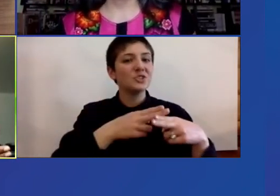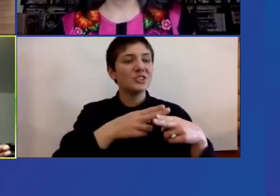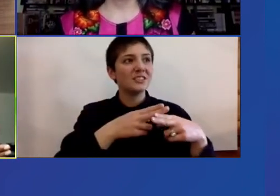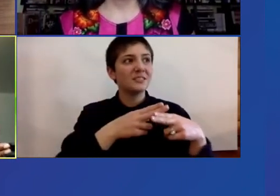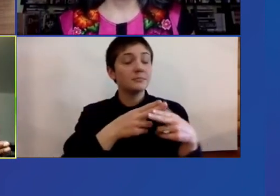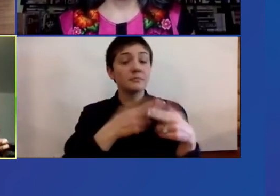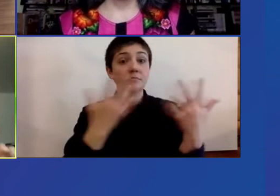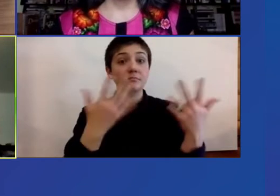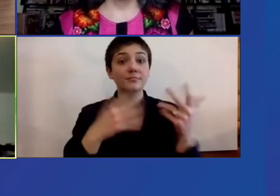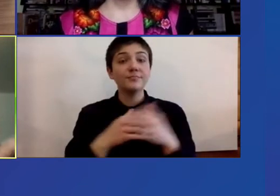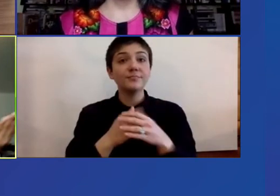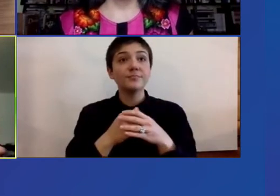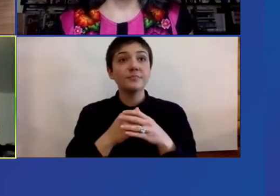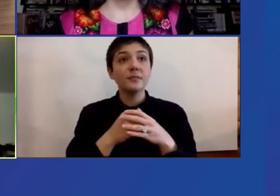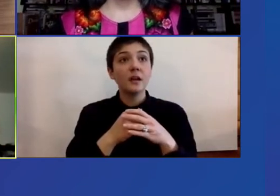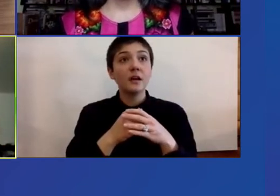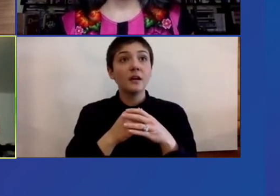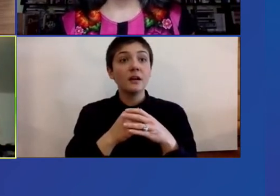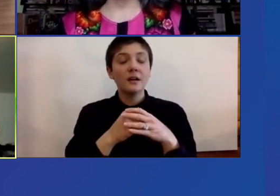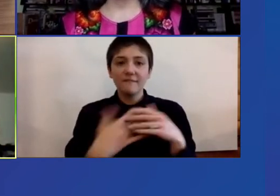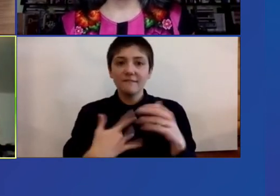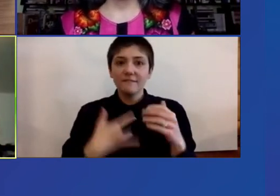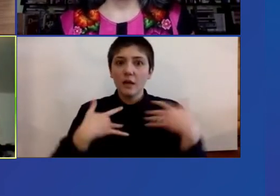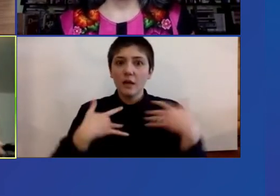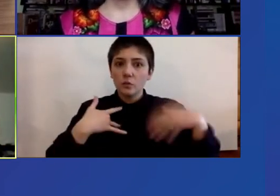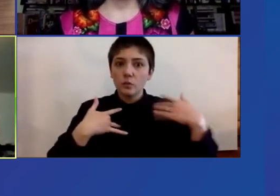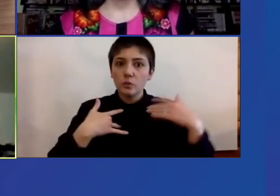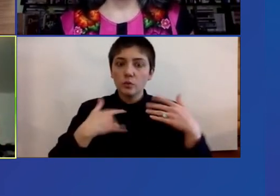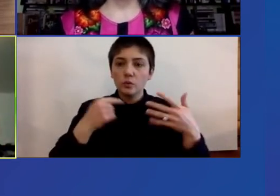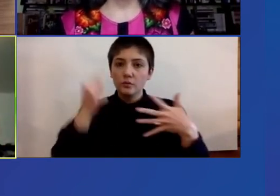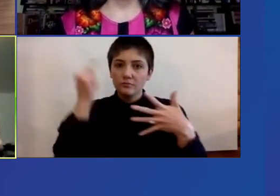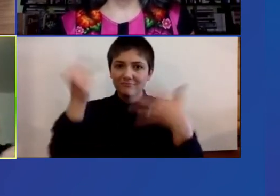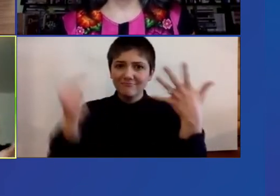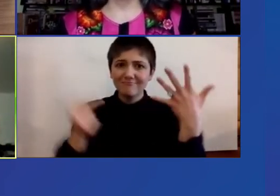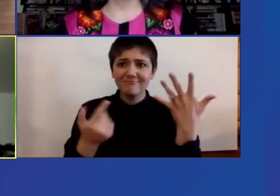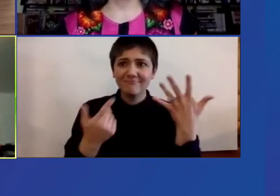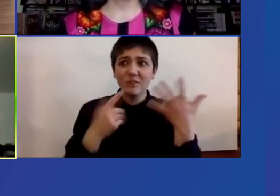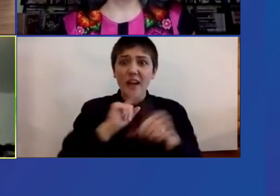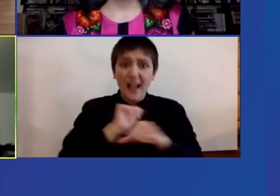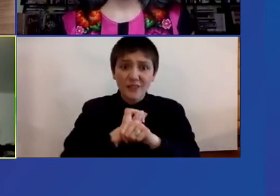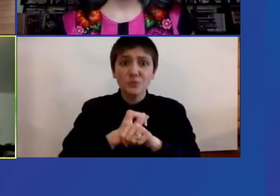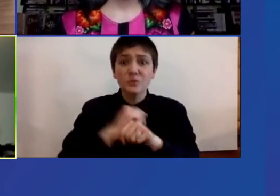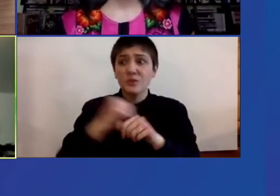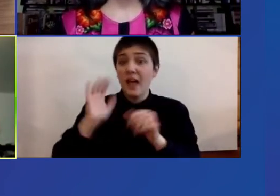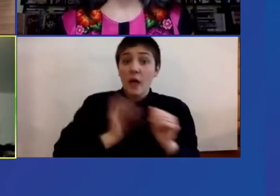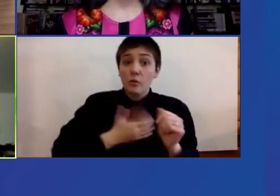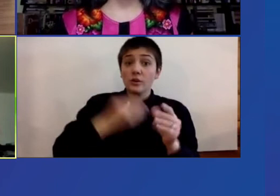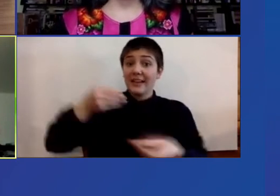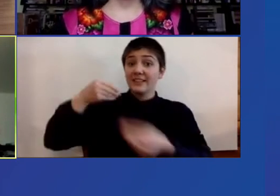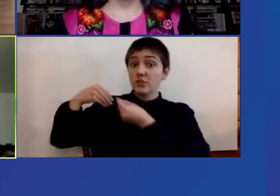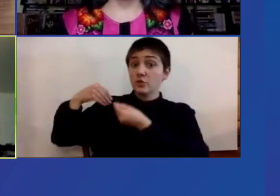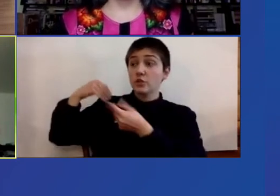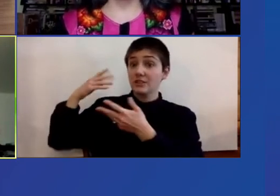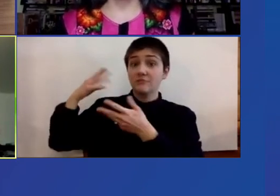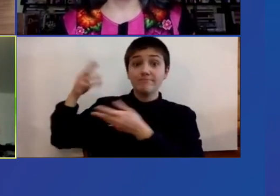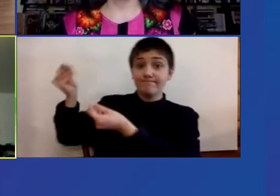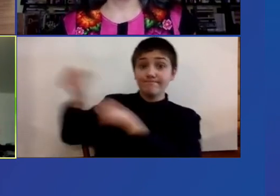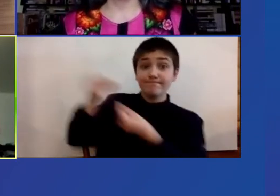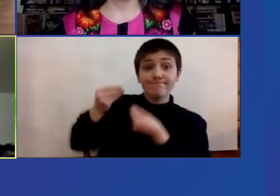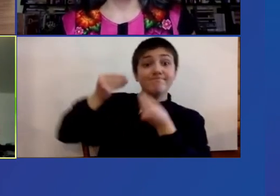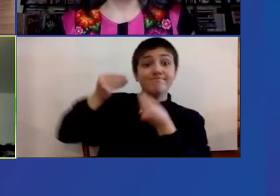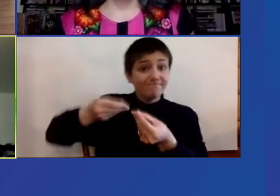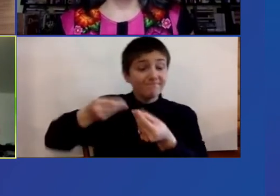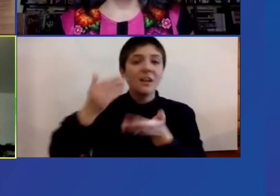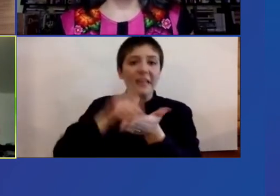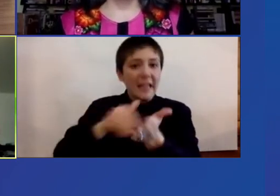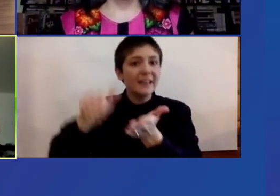these are things that are handed down from our ancestors from generation to generation to generation, makes